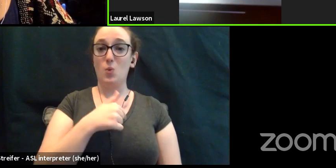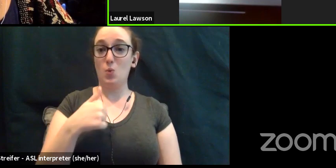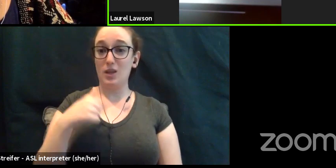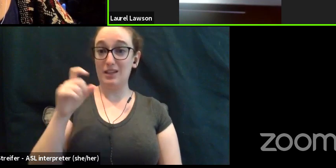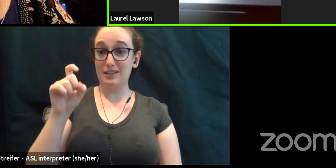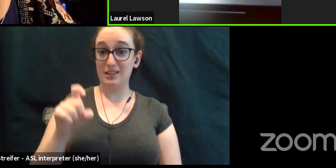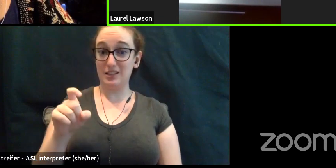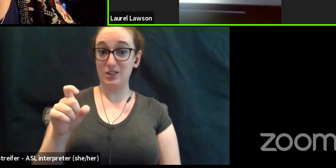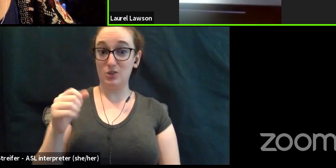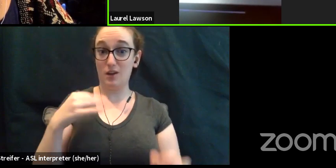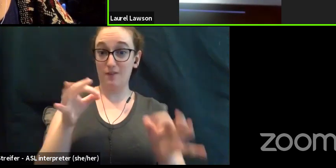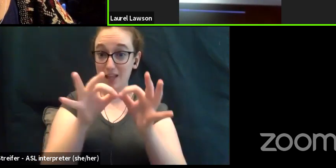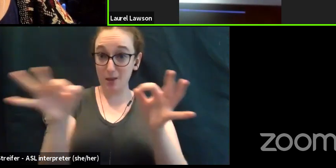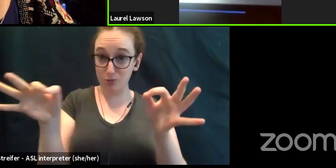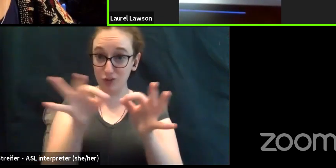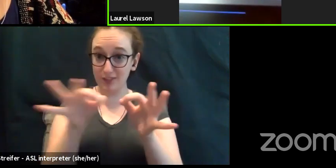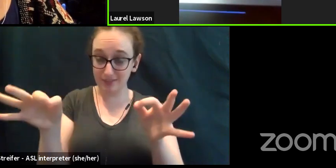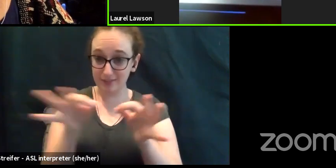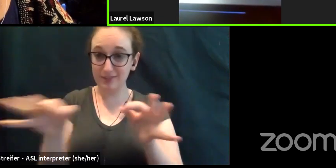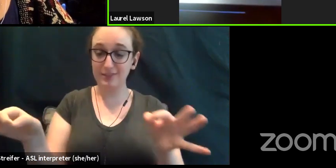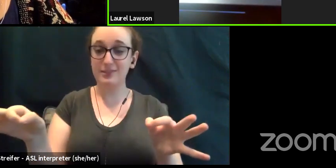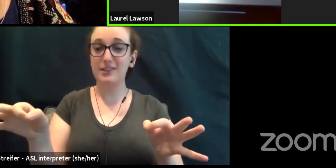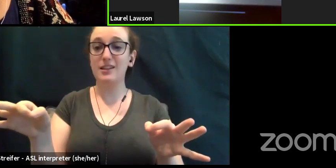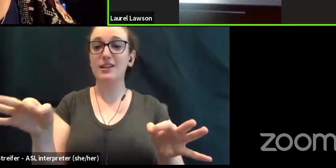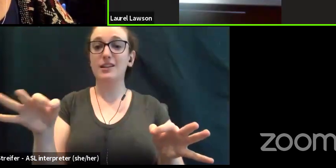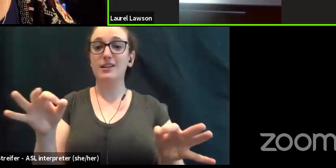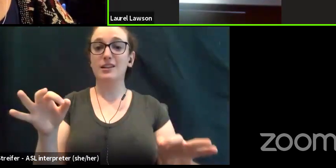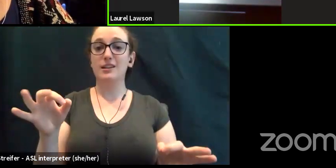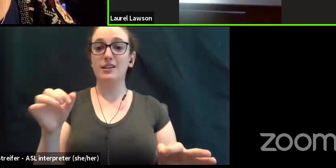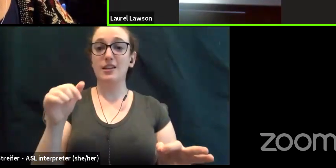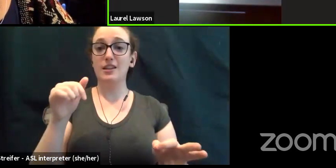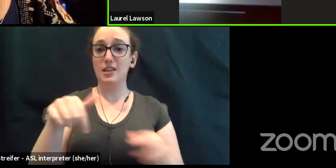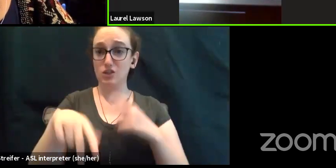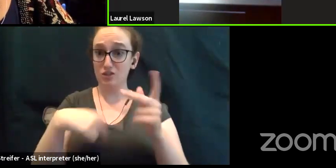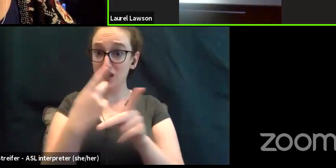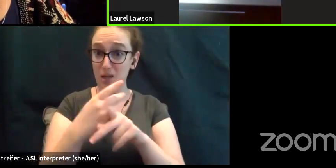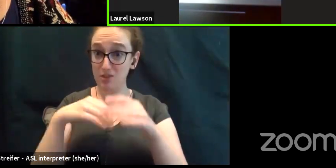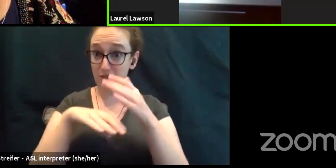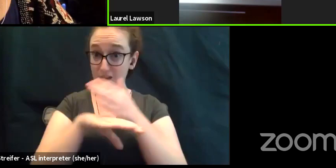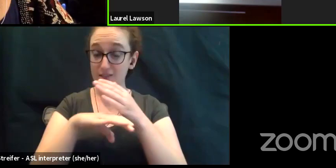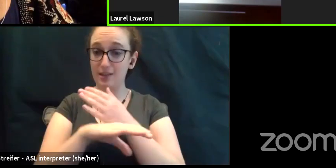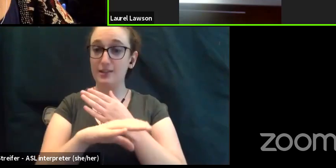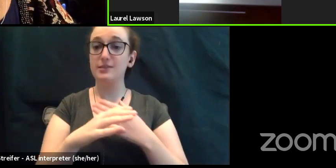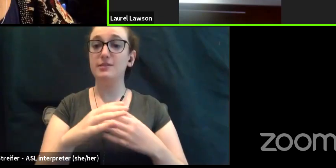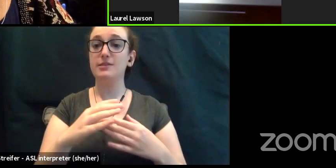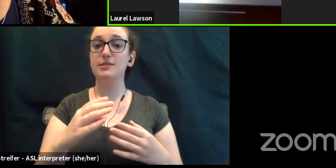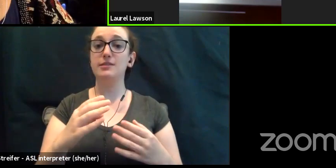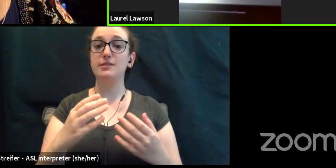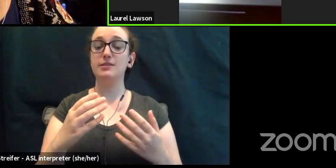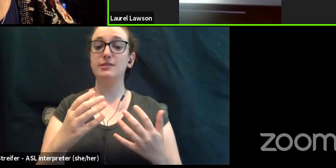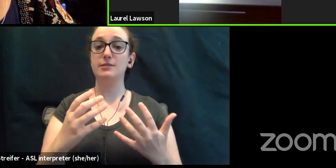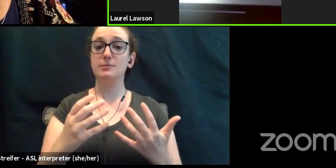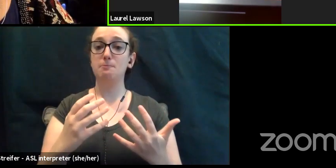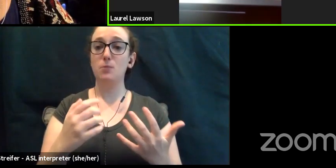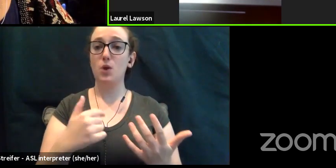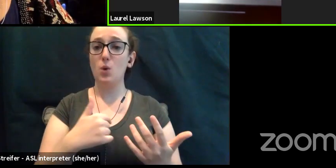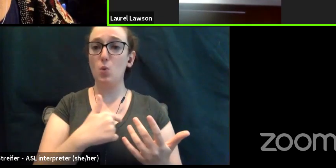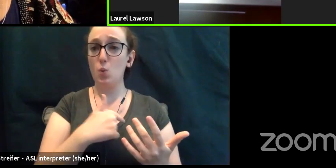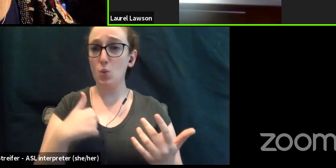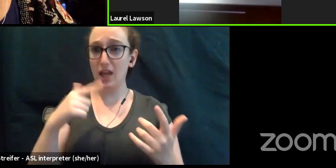be captioned, that these are forms of access that we have